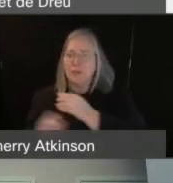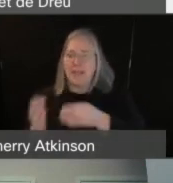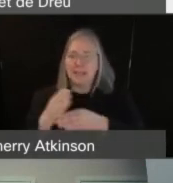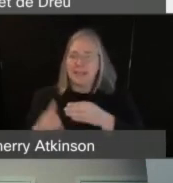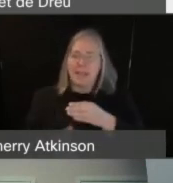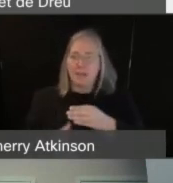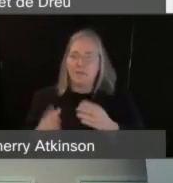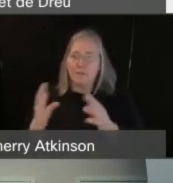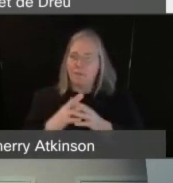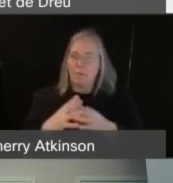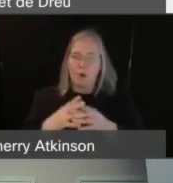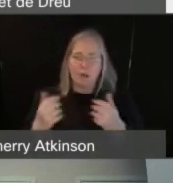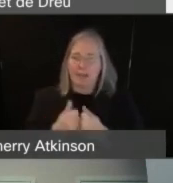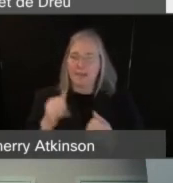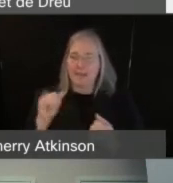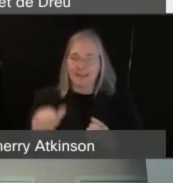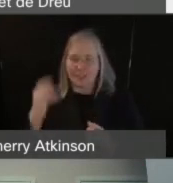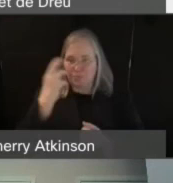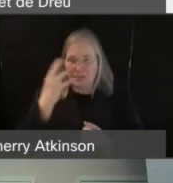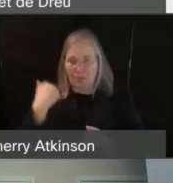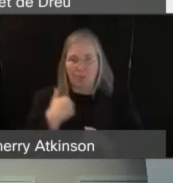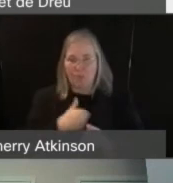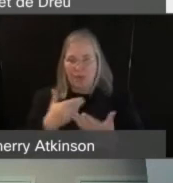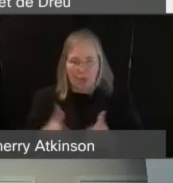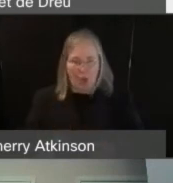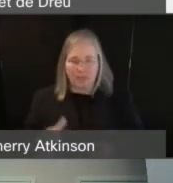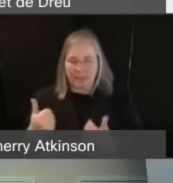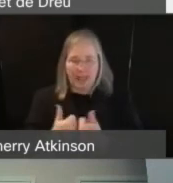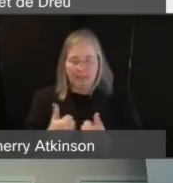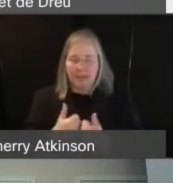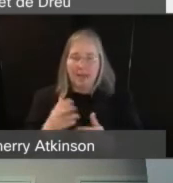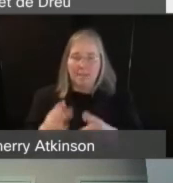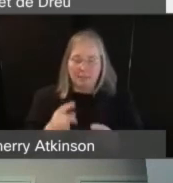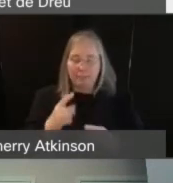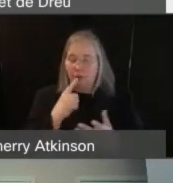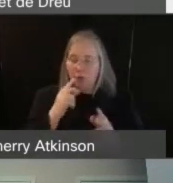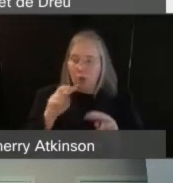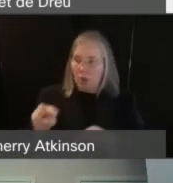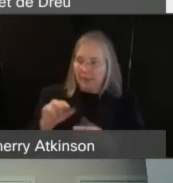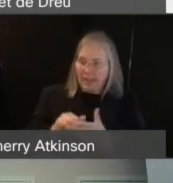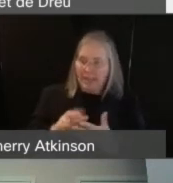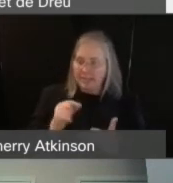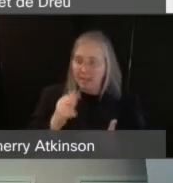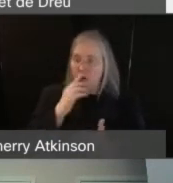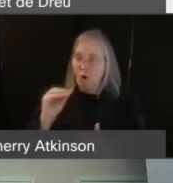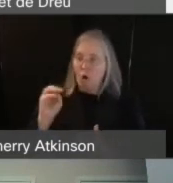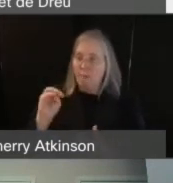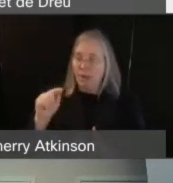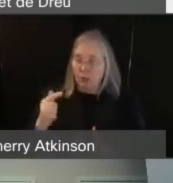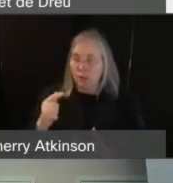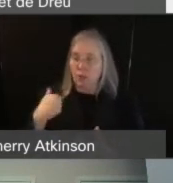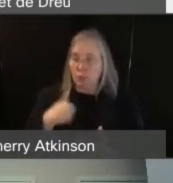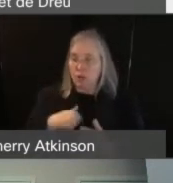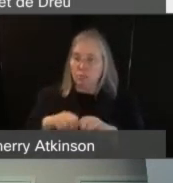the game, and it's not. It's everybody looks at that as, oh my goodness, we're breaking all of these